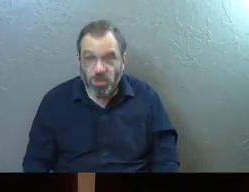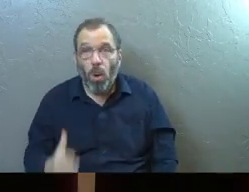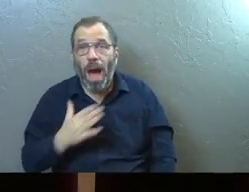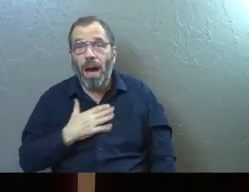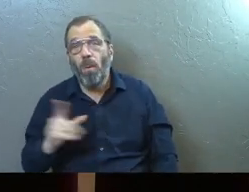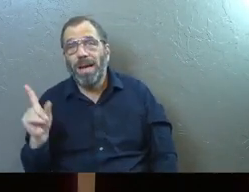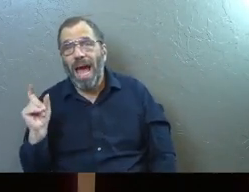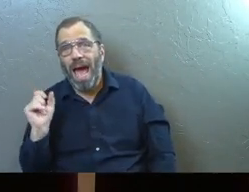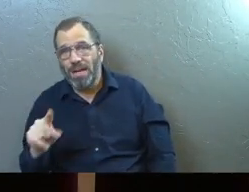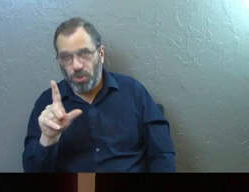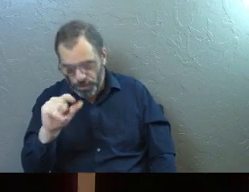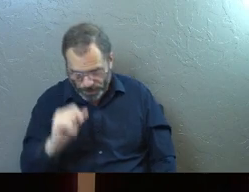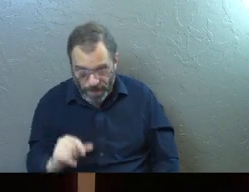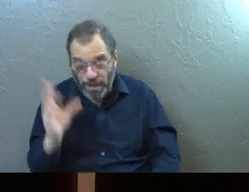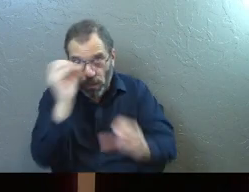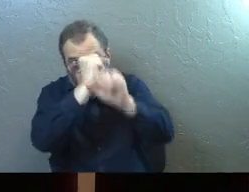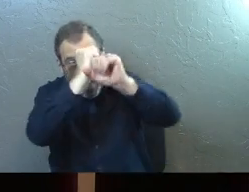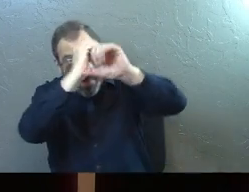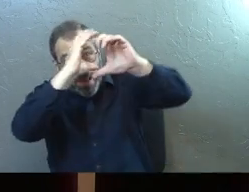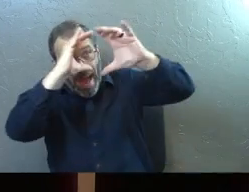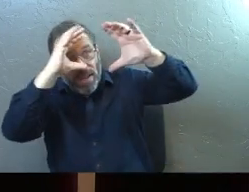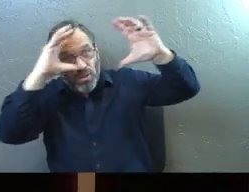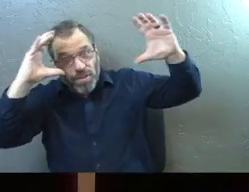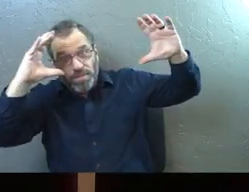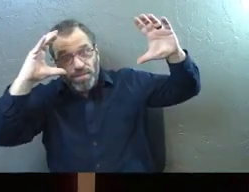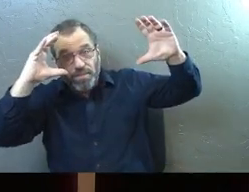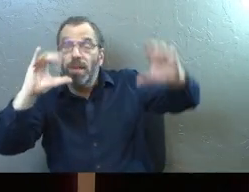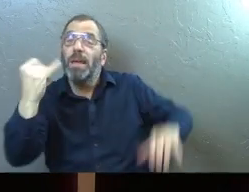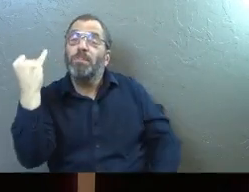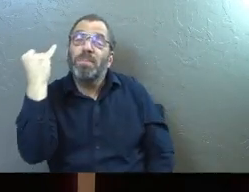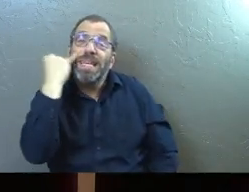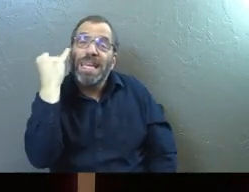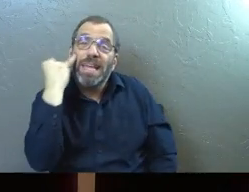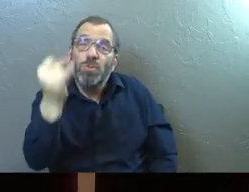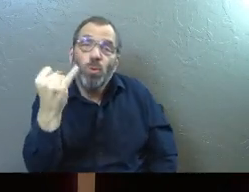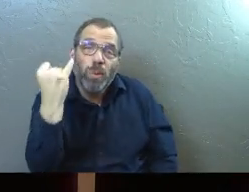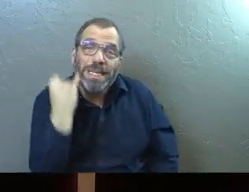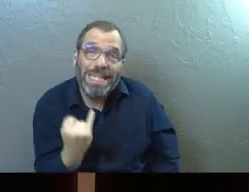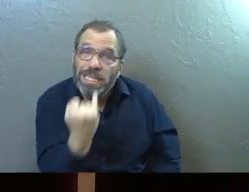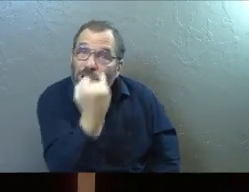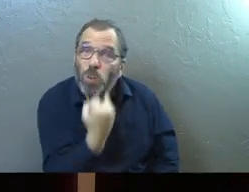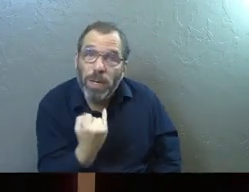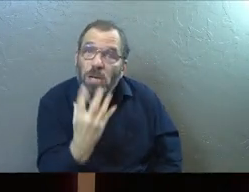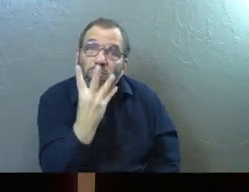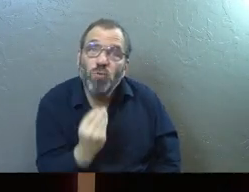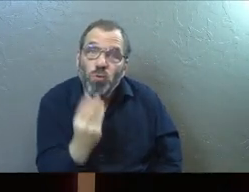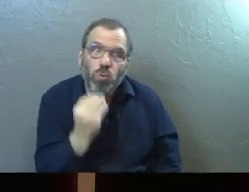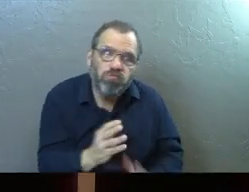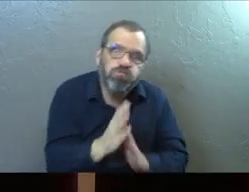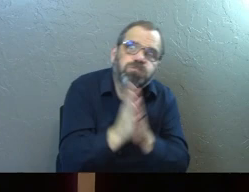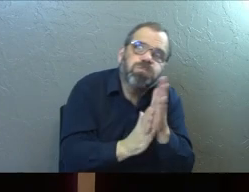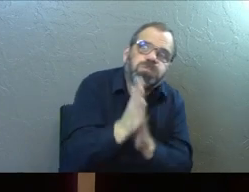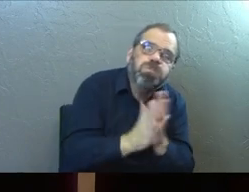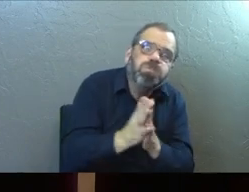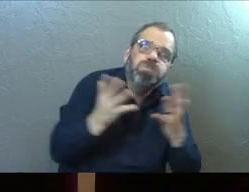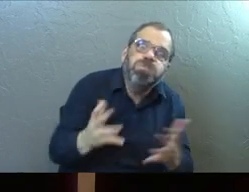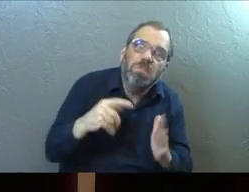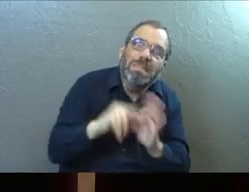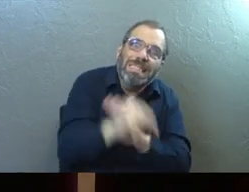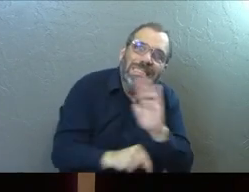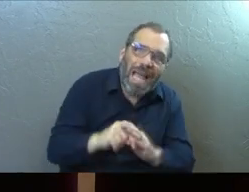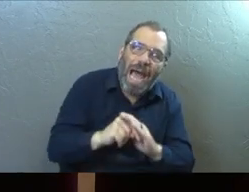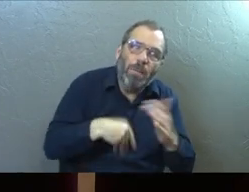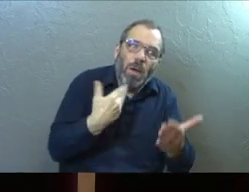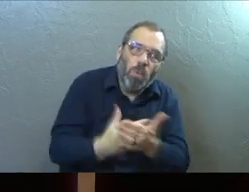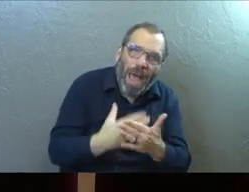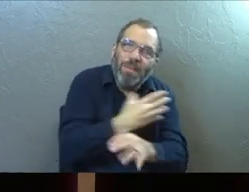us. I want us to engage our imaginations, and I want us to think, if we were those people so looking forward to this moment, the